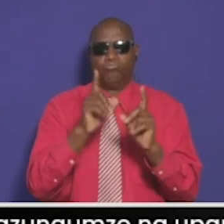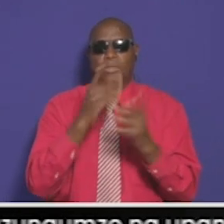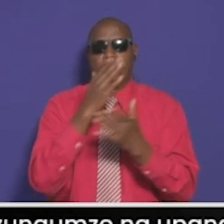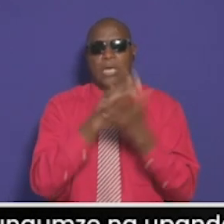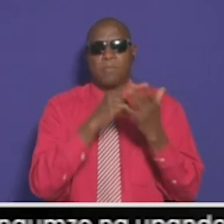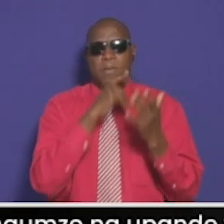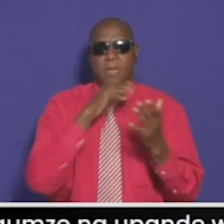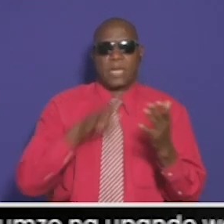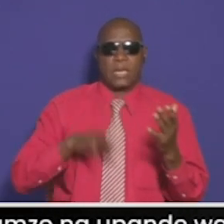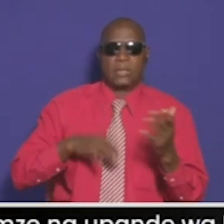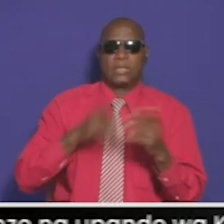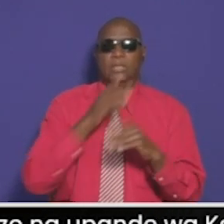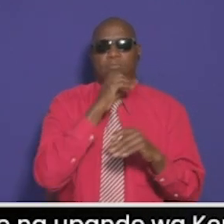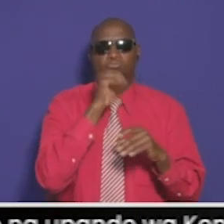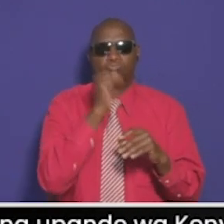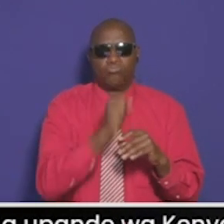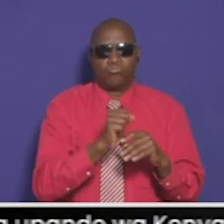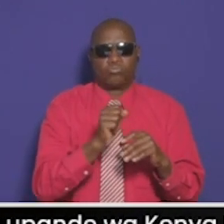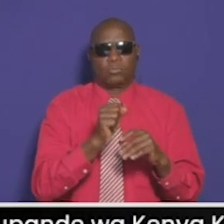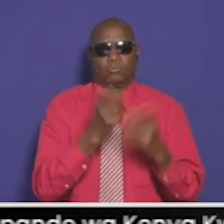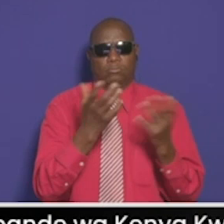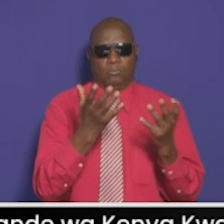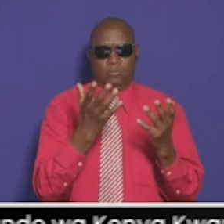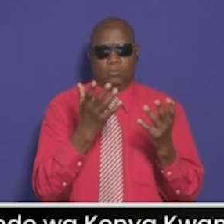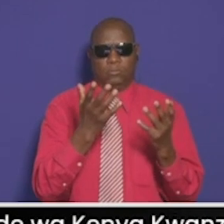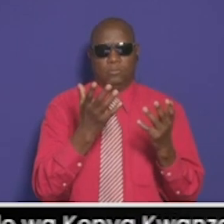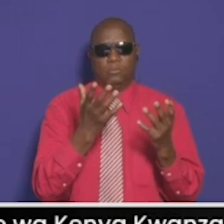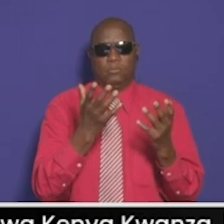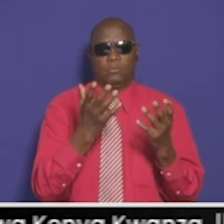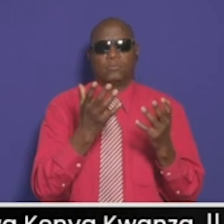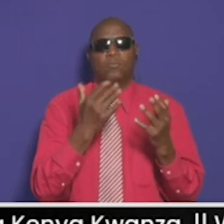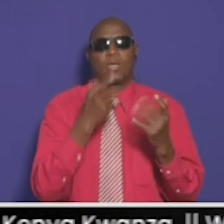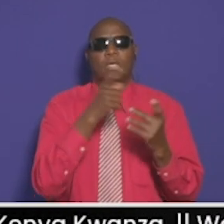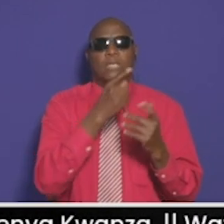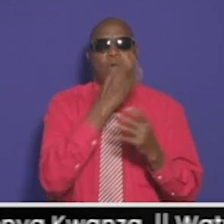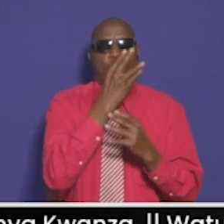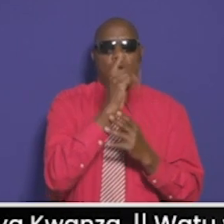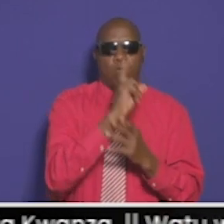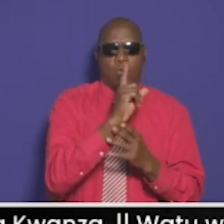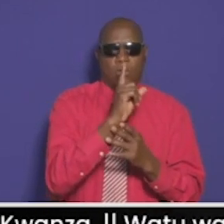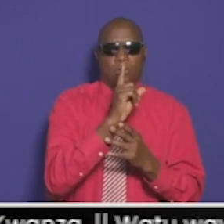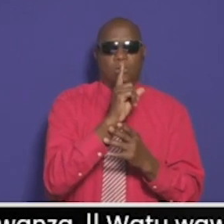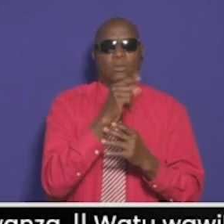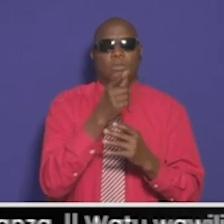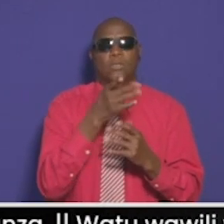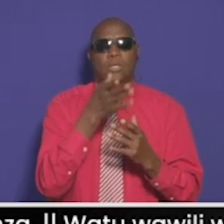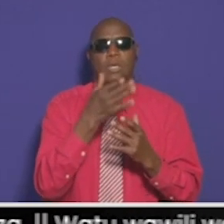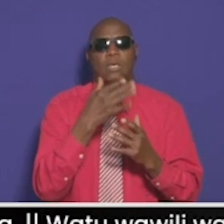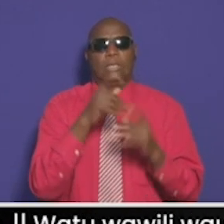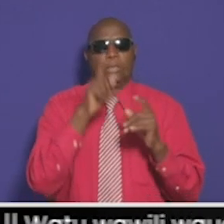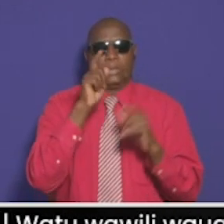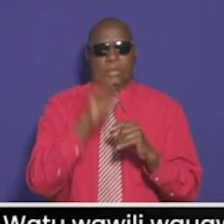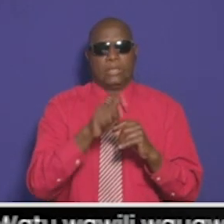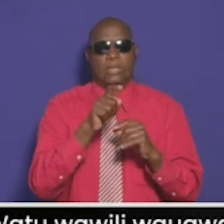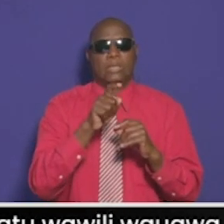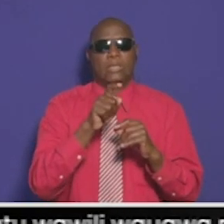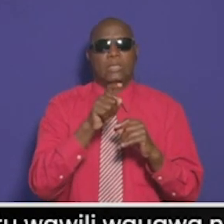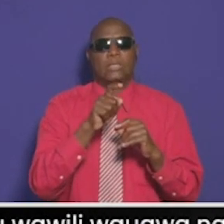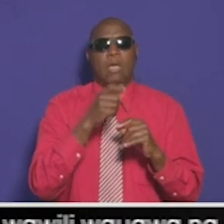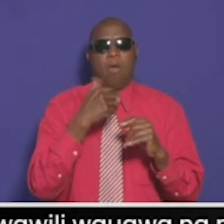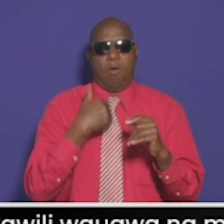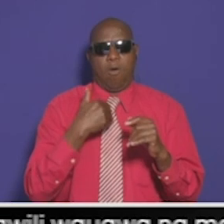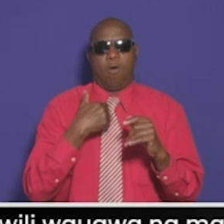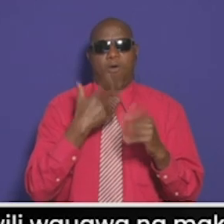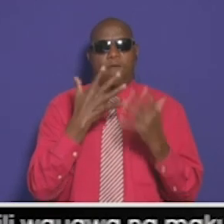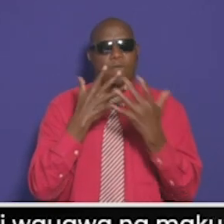hata babu au hata ajuza. Akisema kuwa 41 hao basi wanastahili kufunguliwa mashtaka